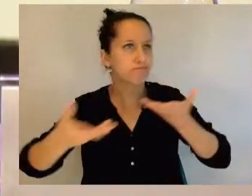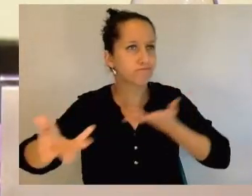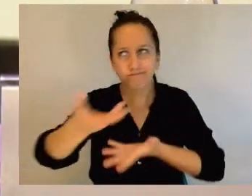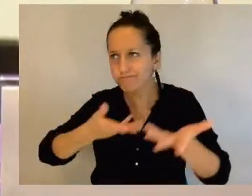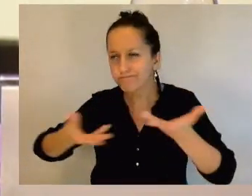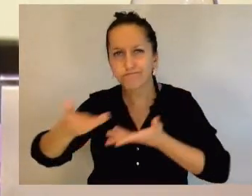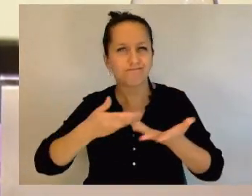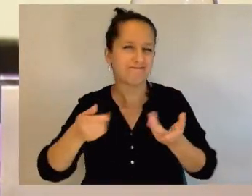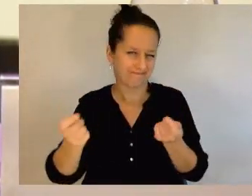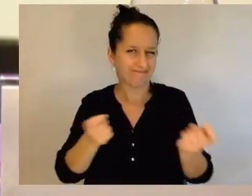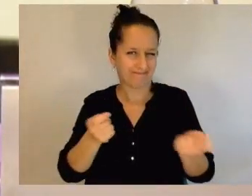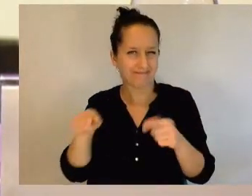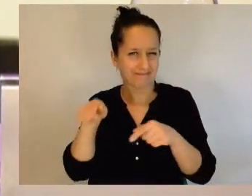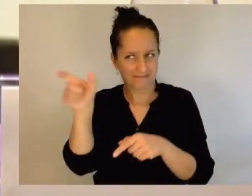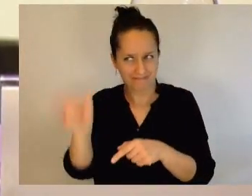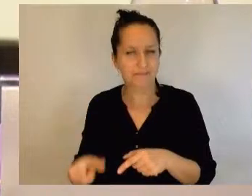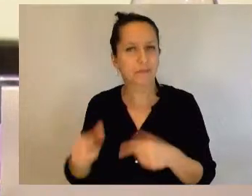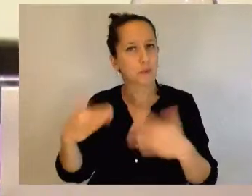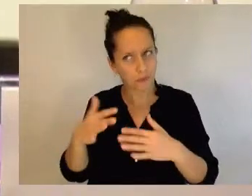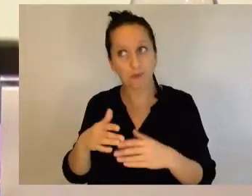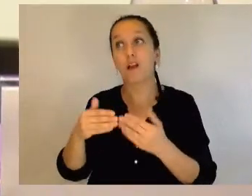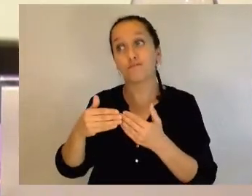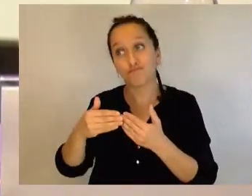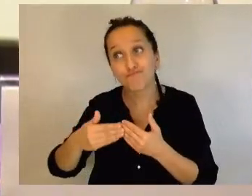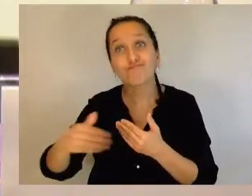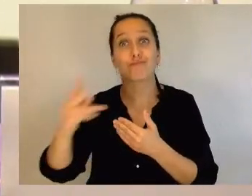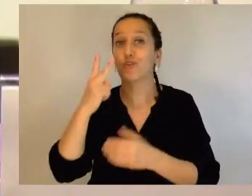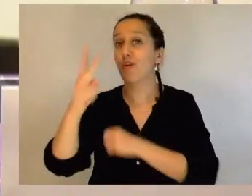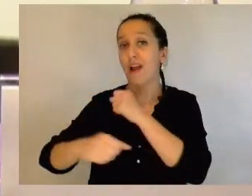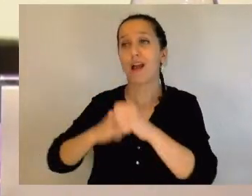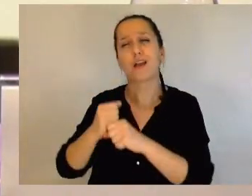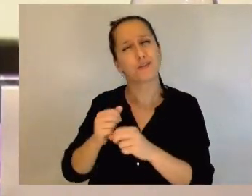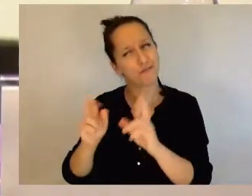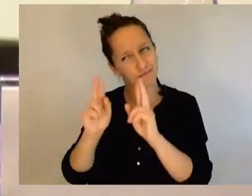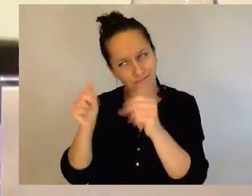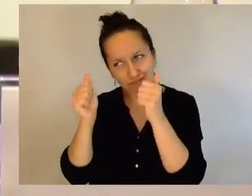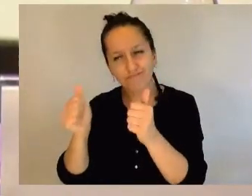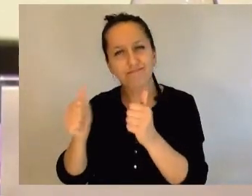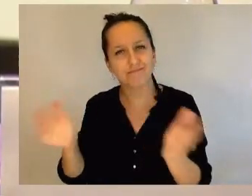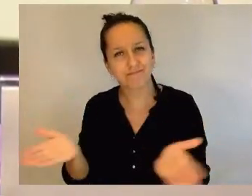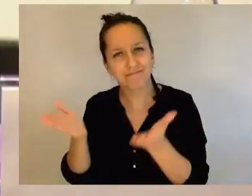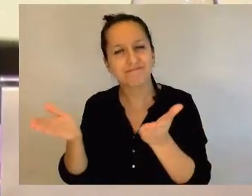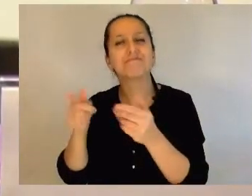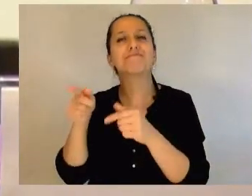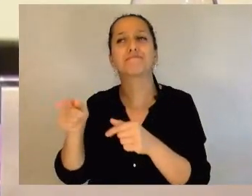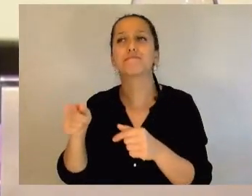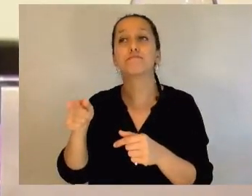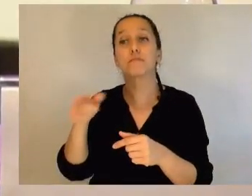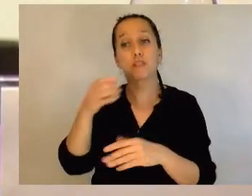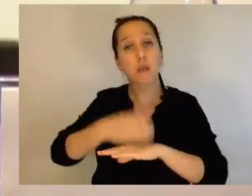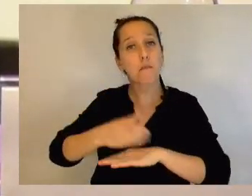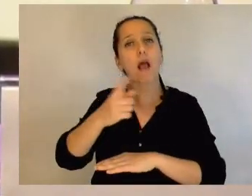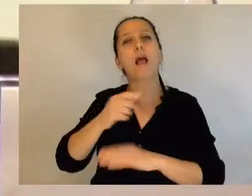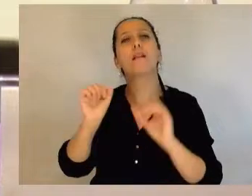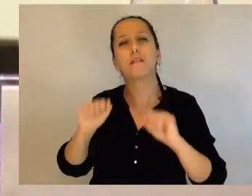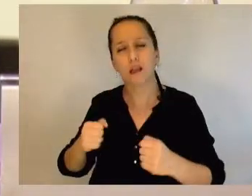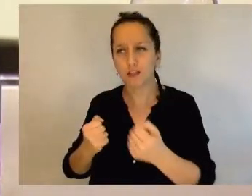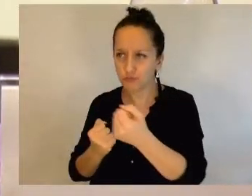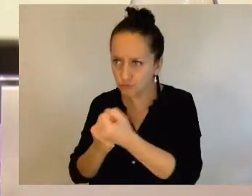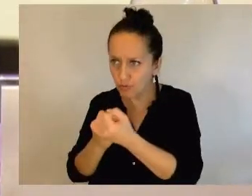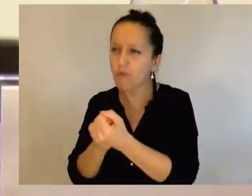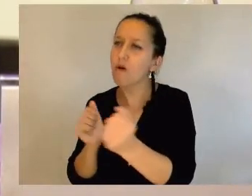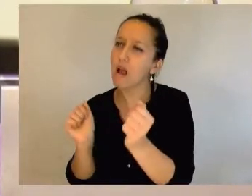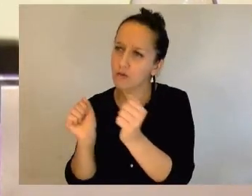days, and wish her the best of successes in the upcoming 2 years, and to reiterate ECLAC's